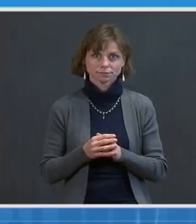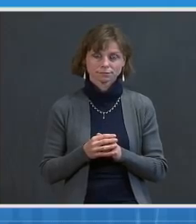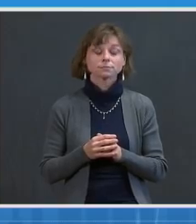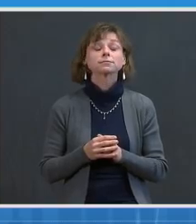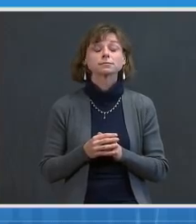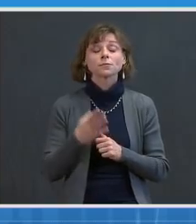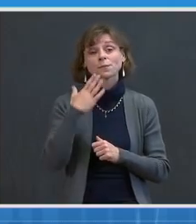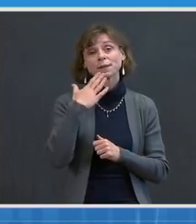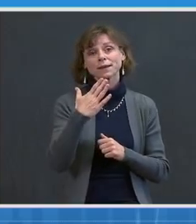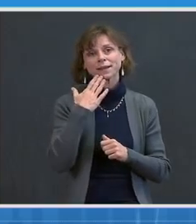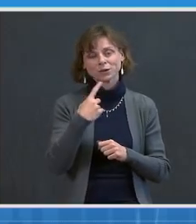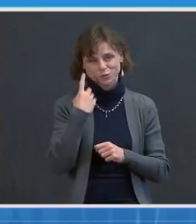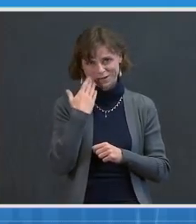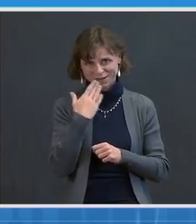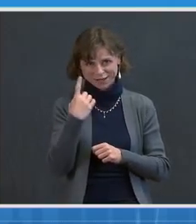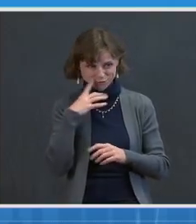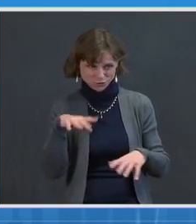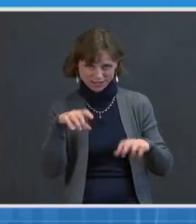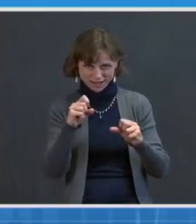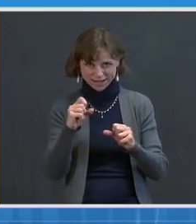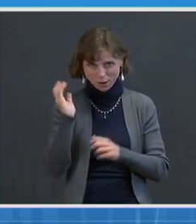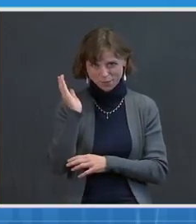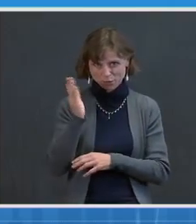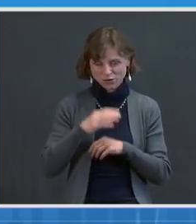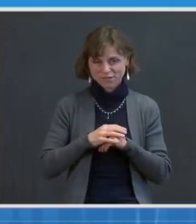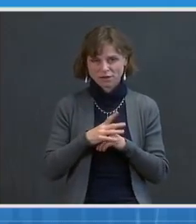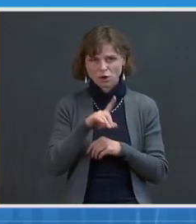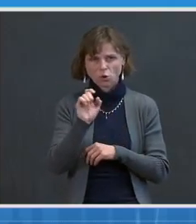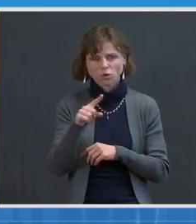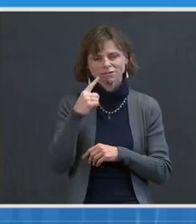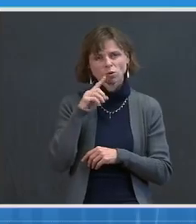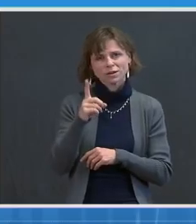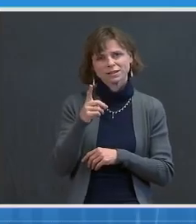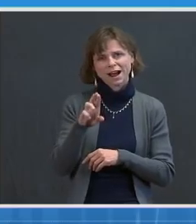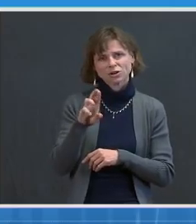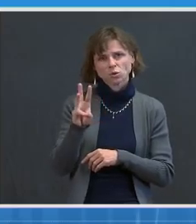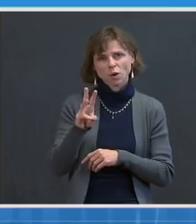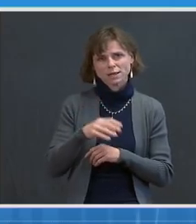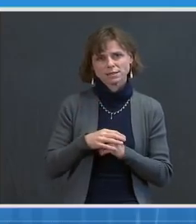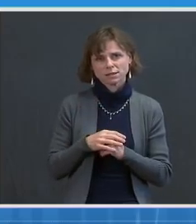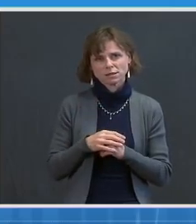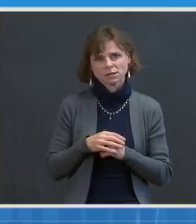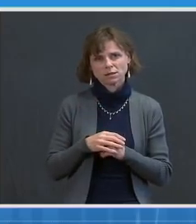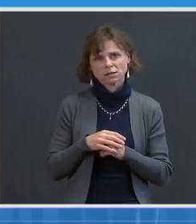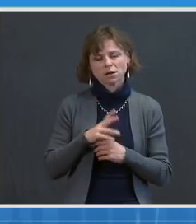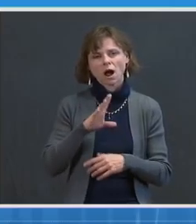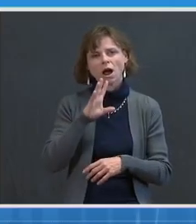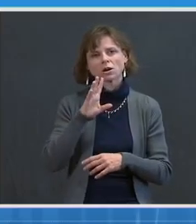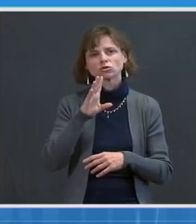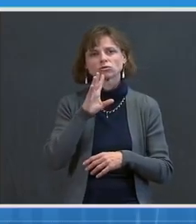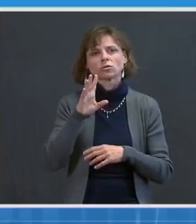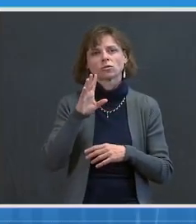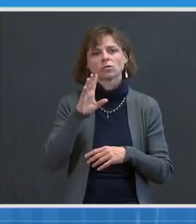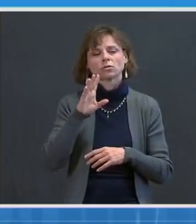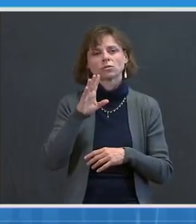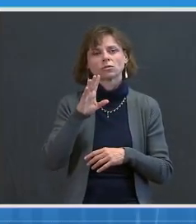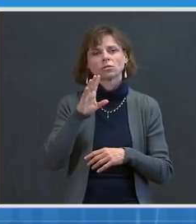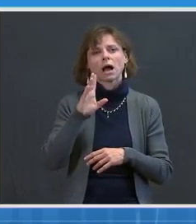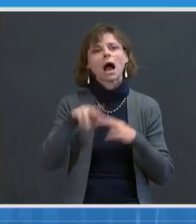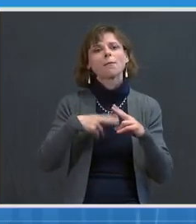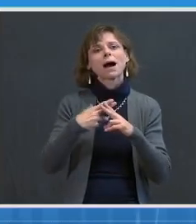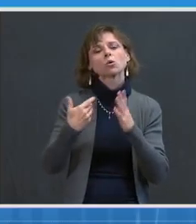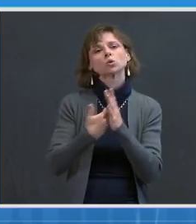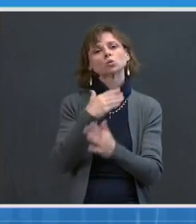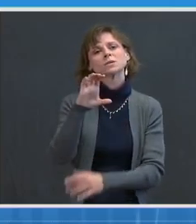Thank you, and thank you for doing this briefing. My question is for Dr. Walensky regarding the new CDC guidance on what vaccinated people